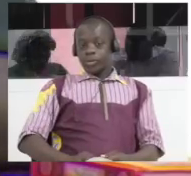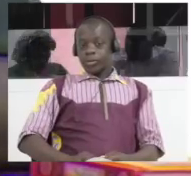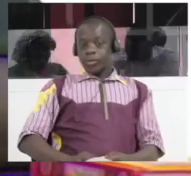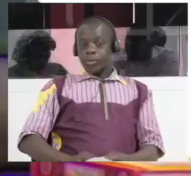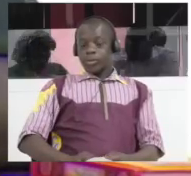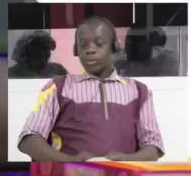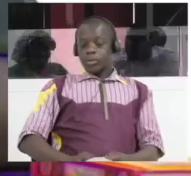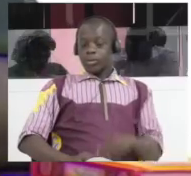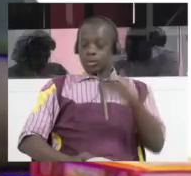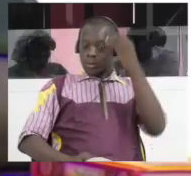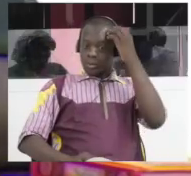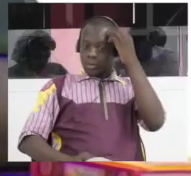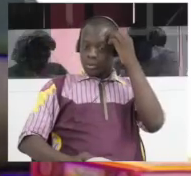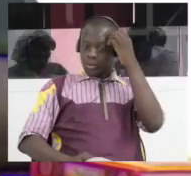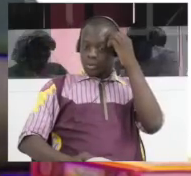Well,